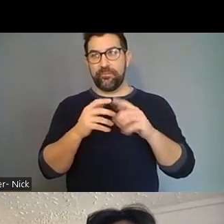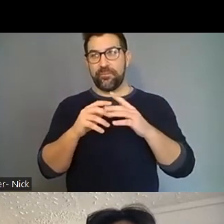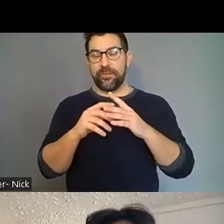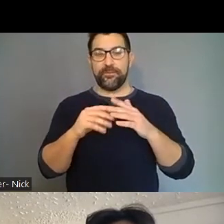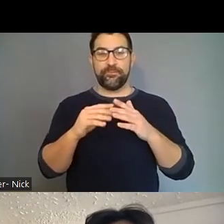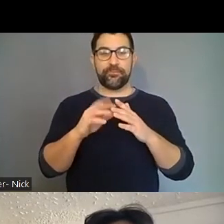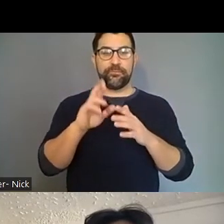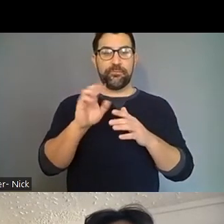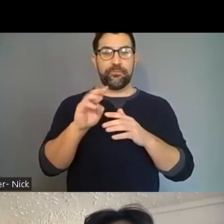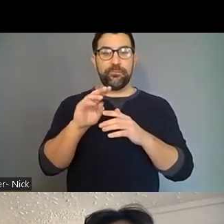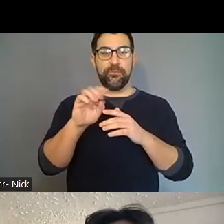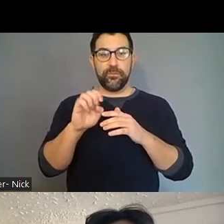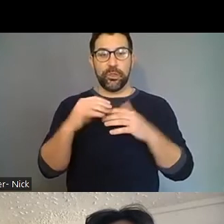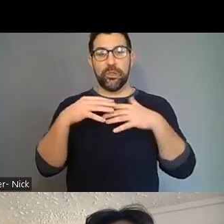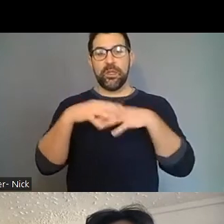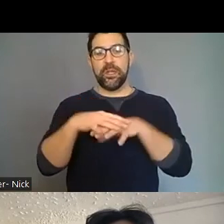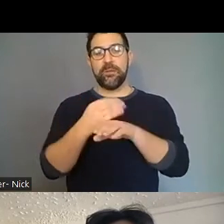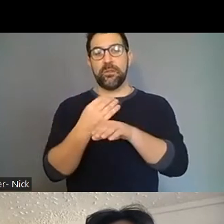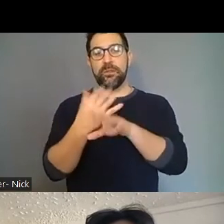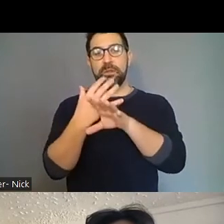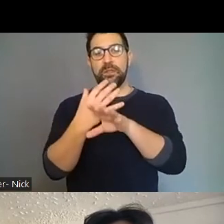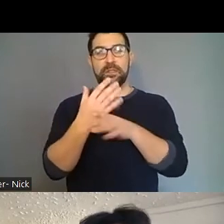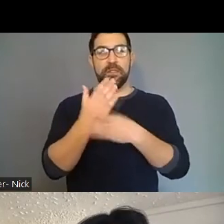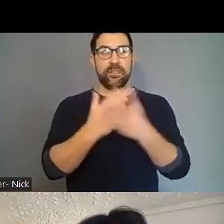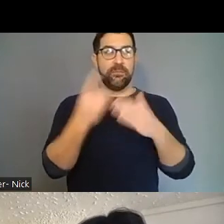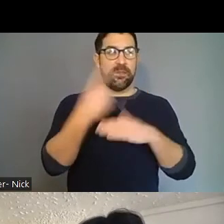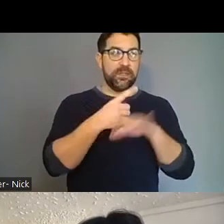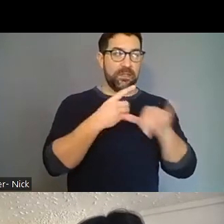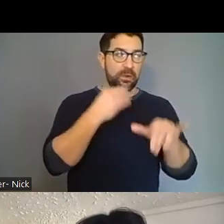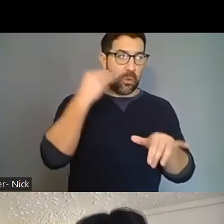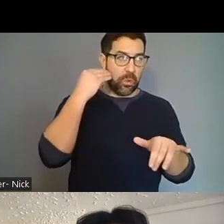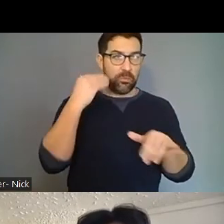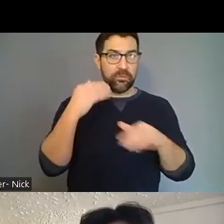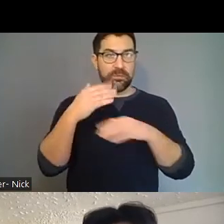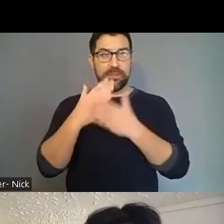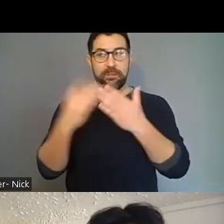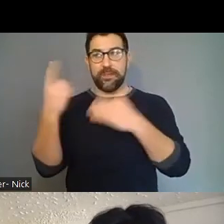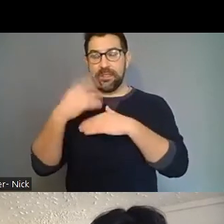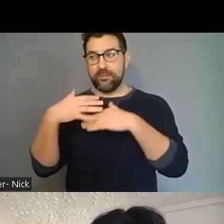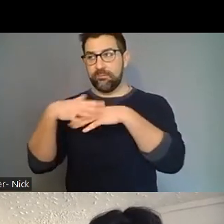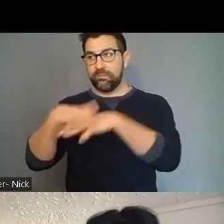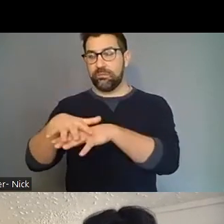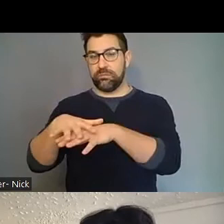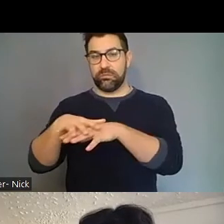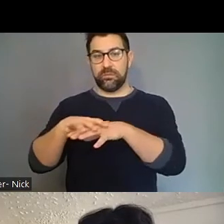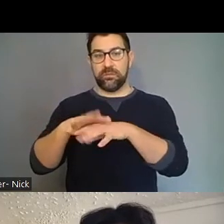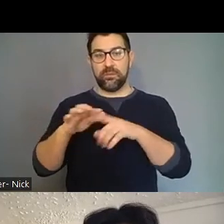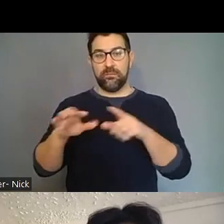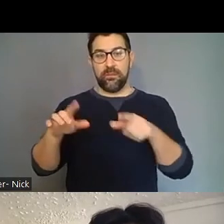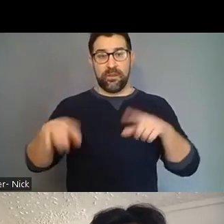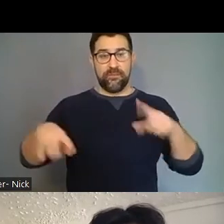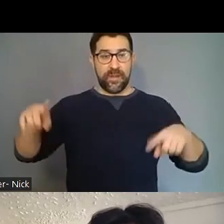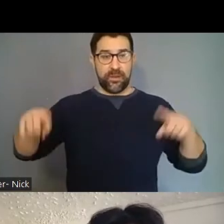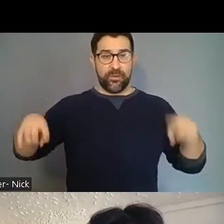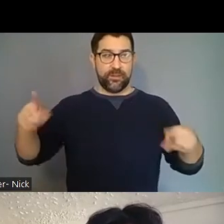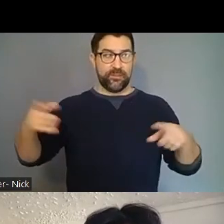learning or hybrid learning, where students could stay home certain days, go into the classroom. It could vary